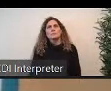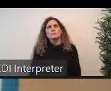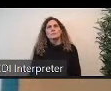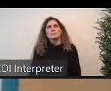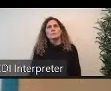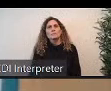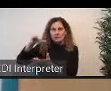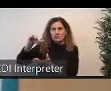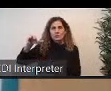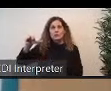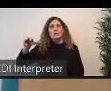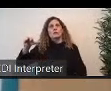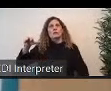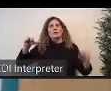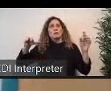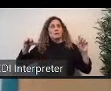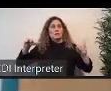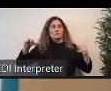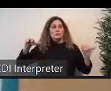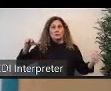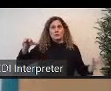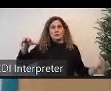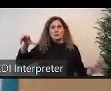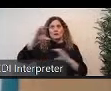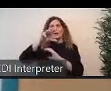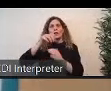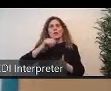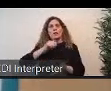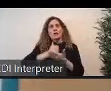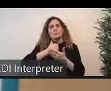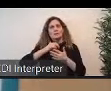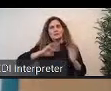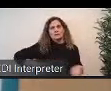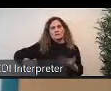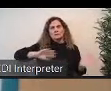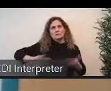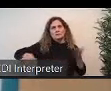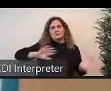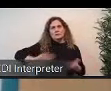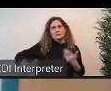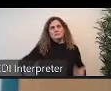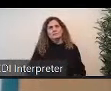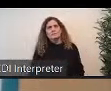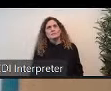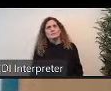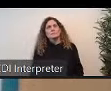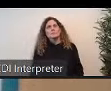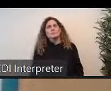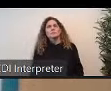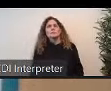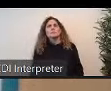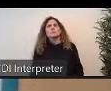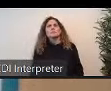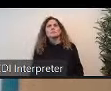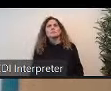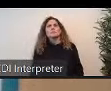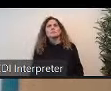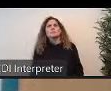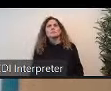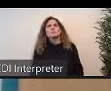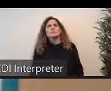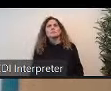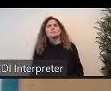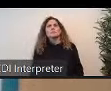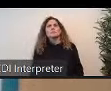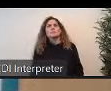that capacity of Moderna and Pfizer is hopefully going to be ramped up a little bit over the next several weeks as well.